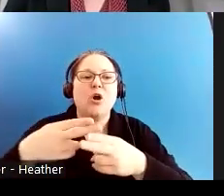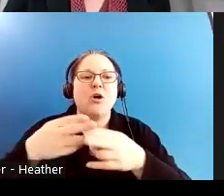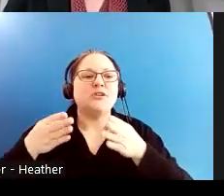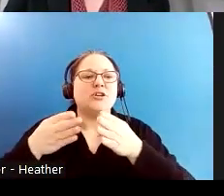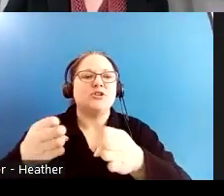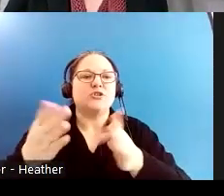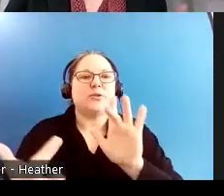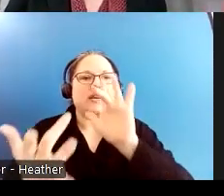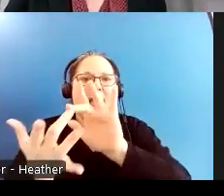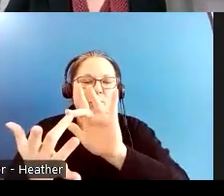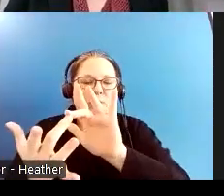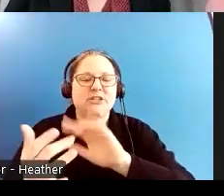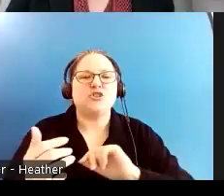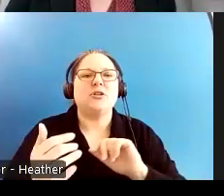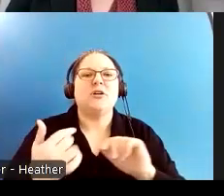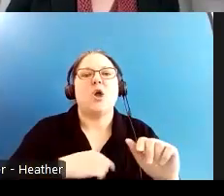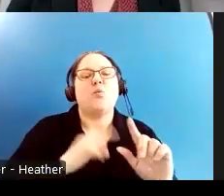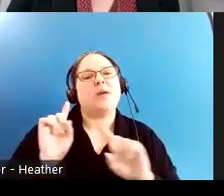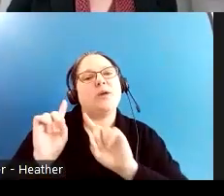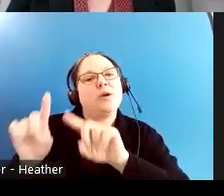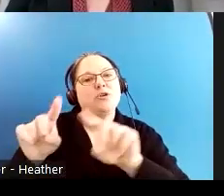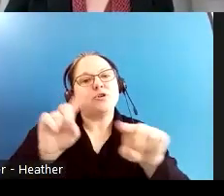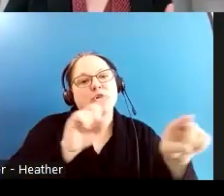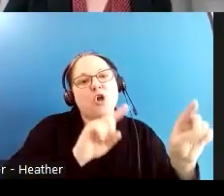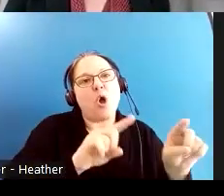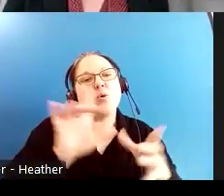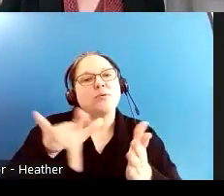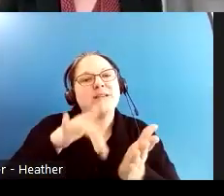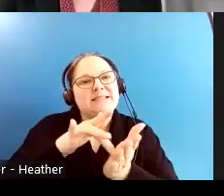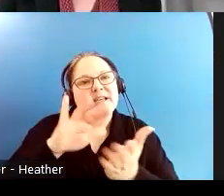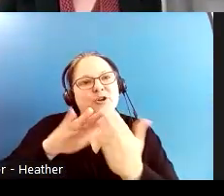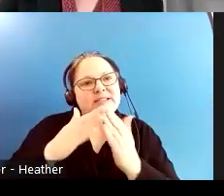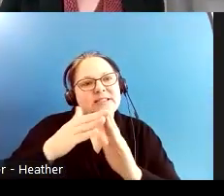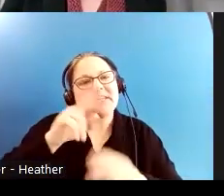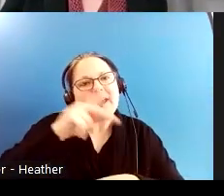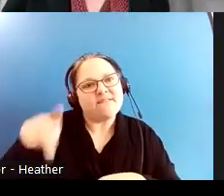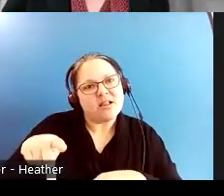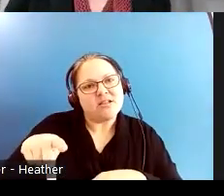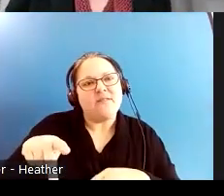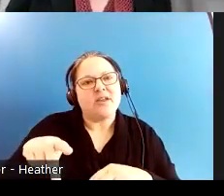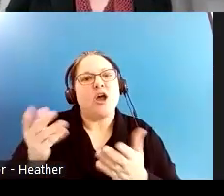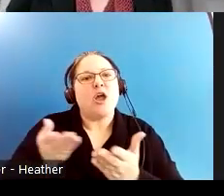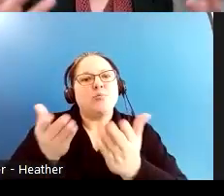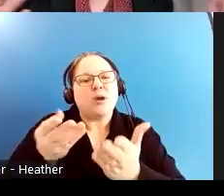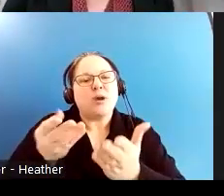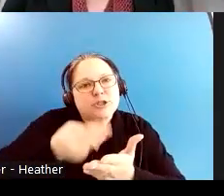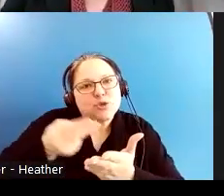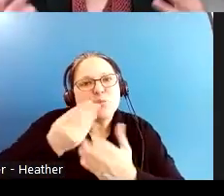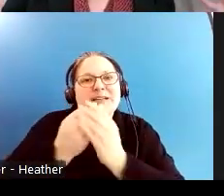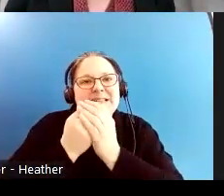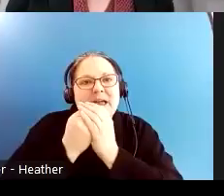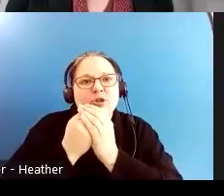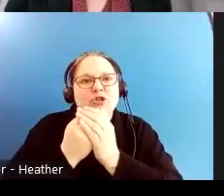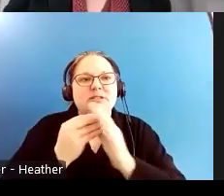name, and we would go to Center City, Philadelphia, and bring soup and sandwiches to people. At that time, I was like,